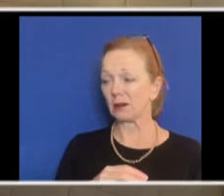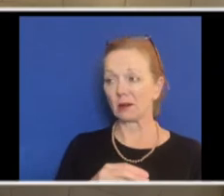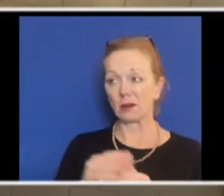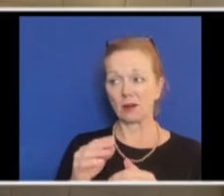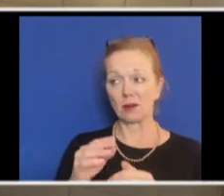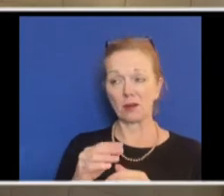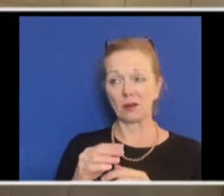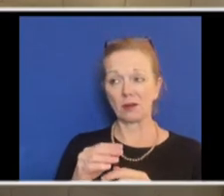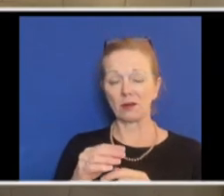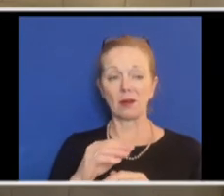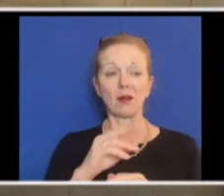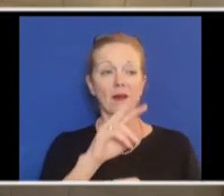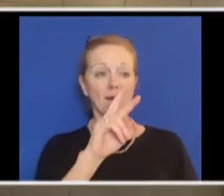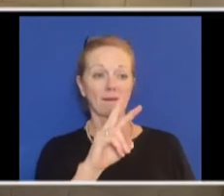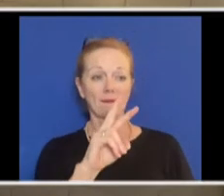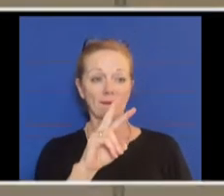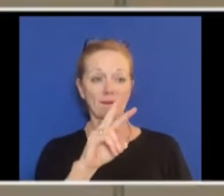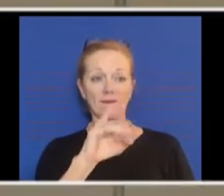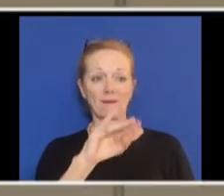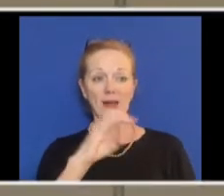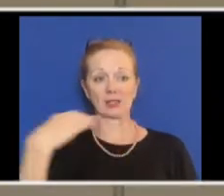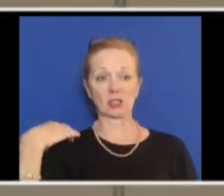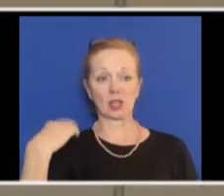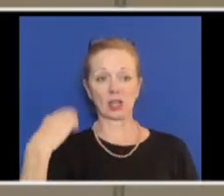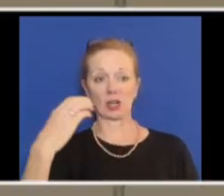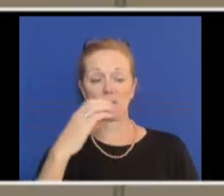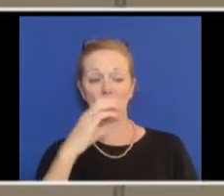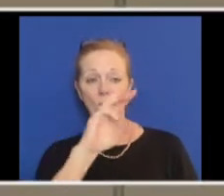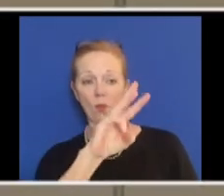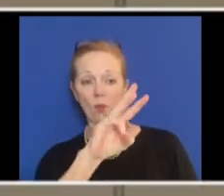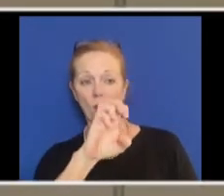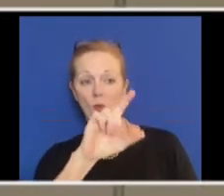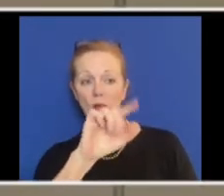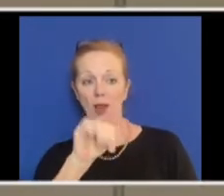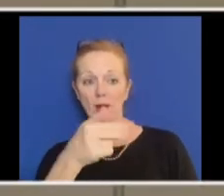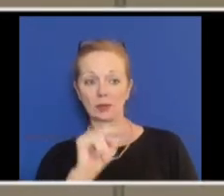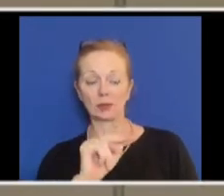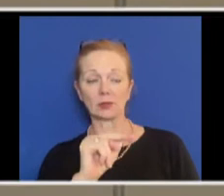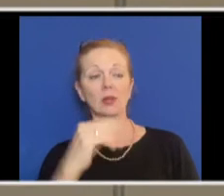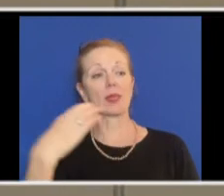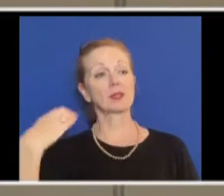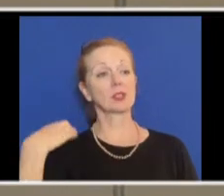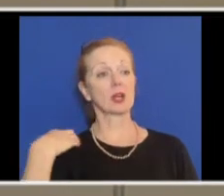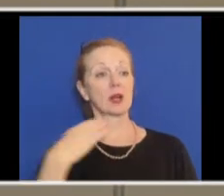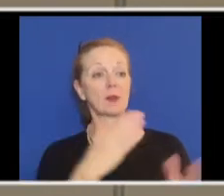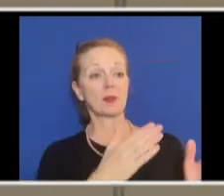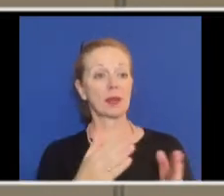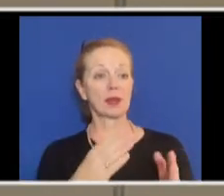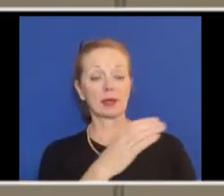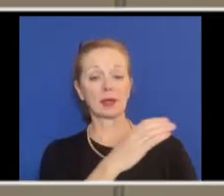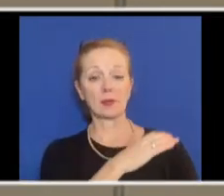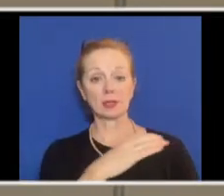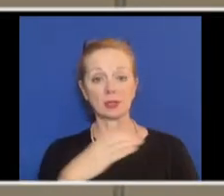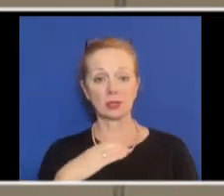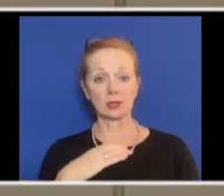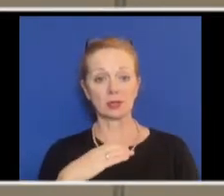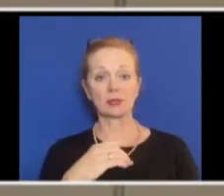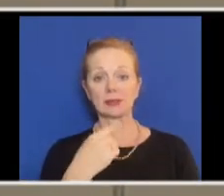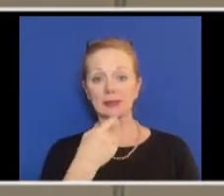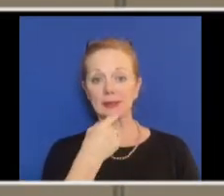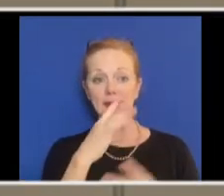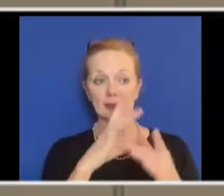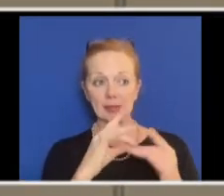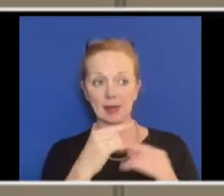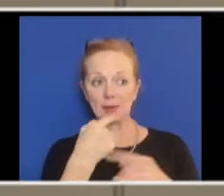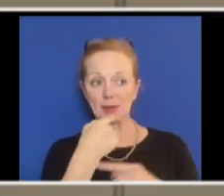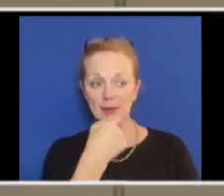Vice chair Weldon uh given the uh uh the chair of the planning commissions um statement